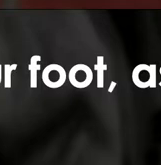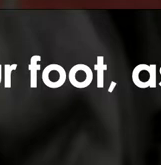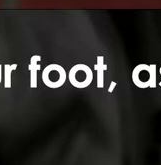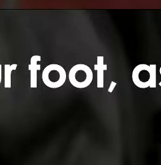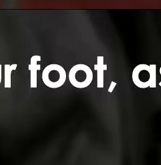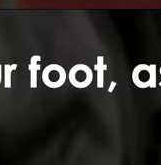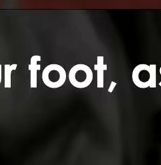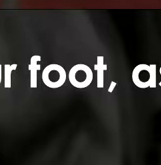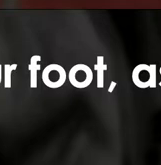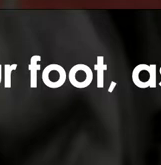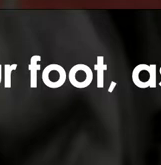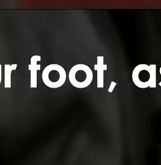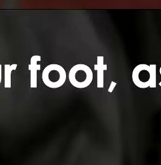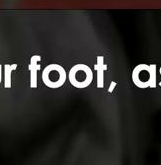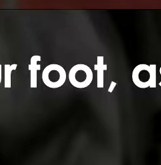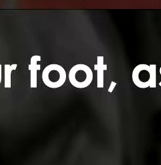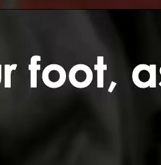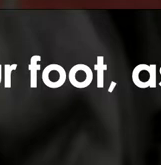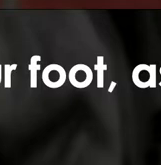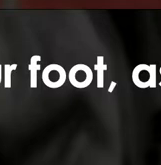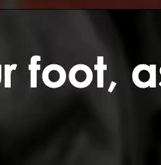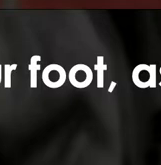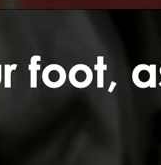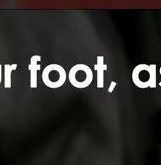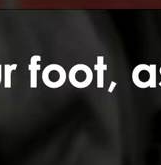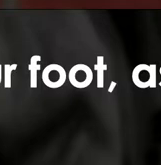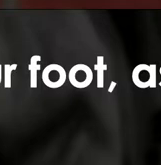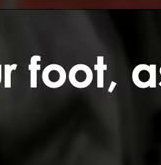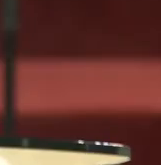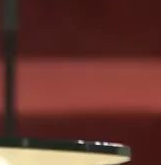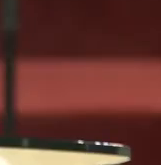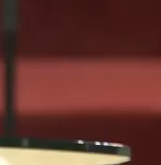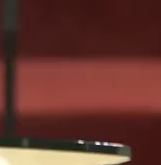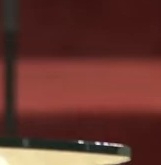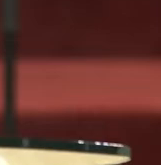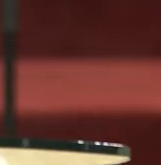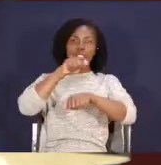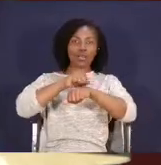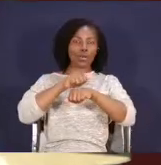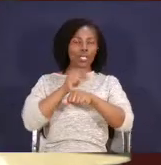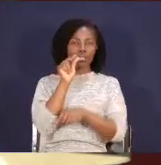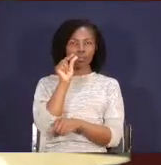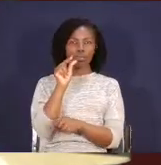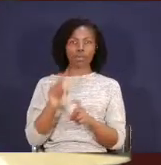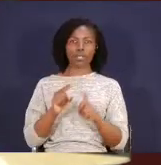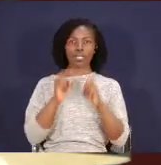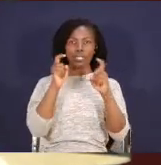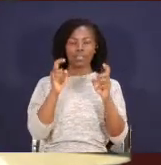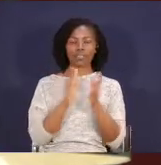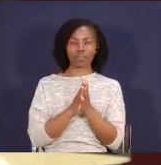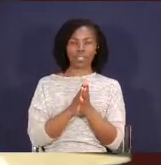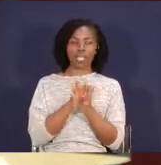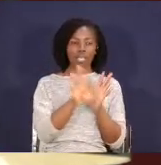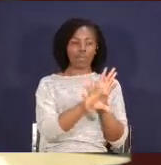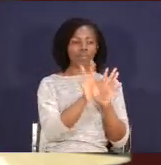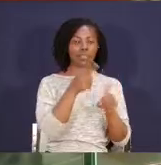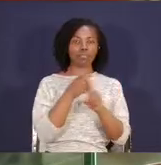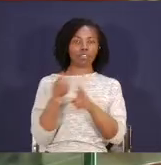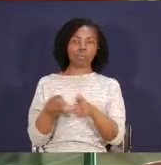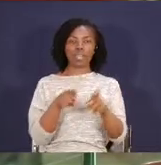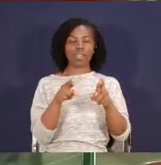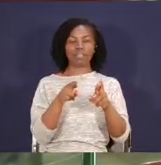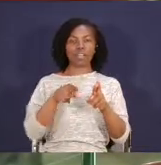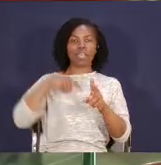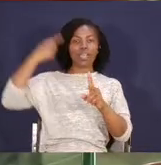for your courage. Like David, with a small stone, a little gift in the form of a stone, he just picked it from a river and a